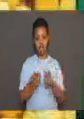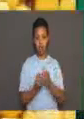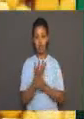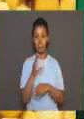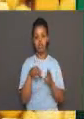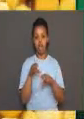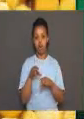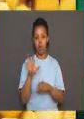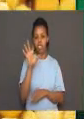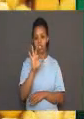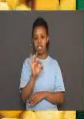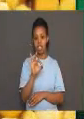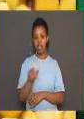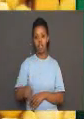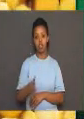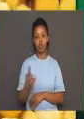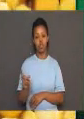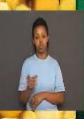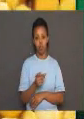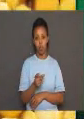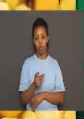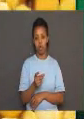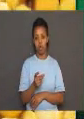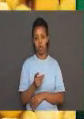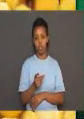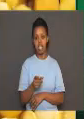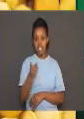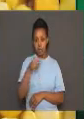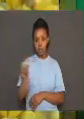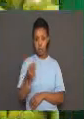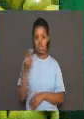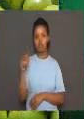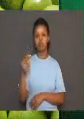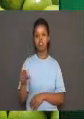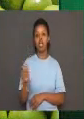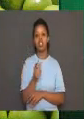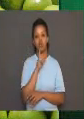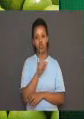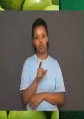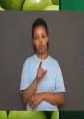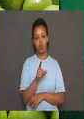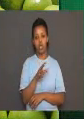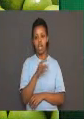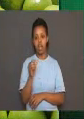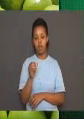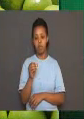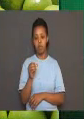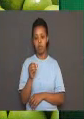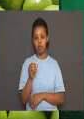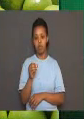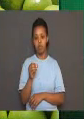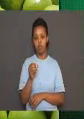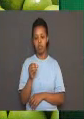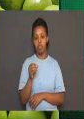produced 9 plants with round yellow seeds, 3 plants with